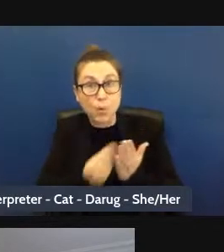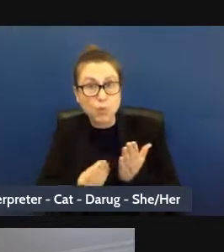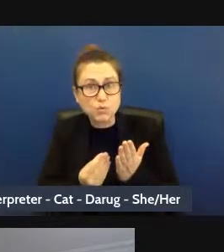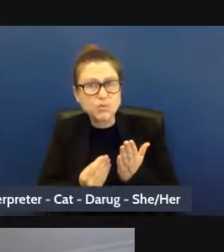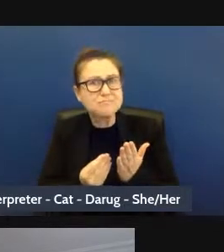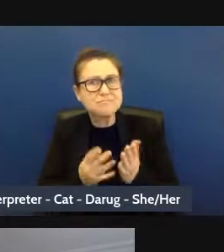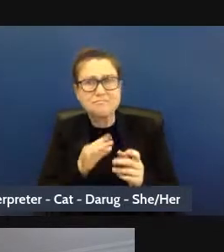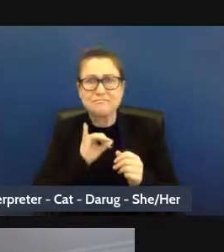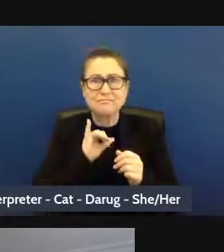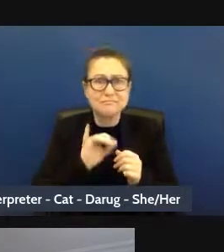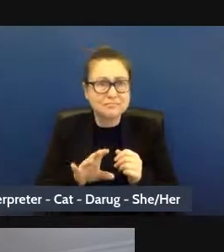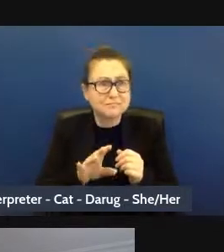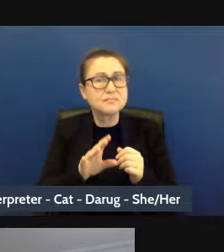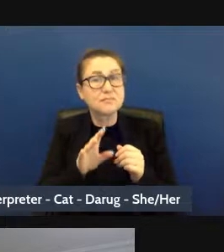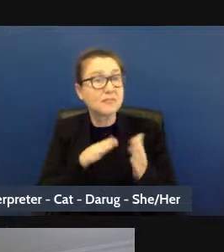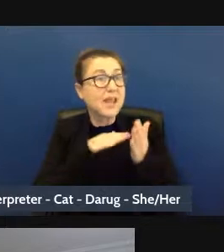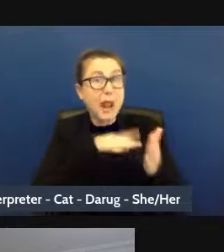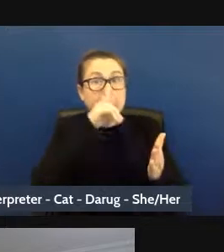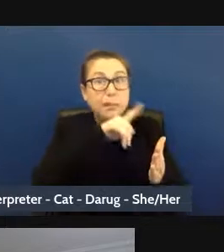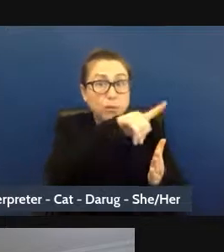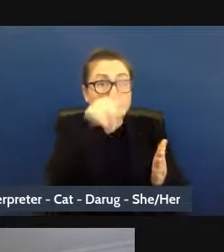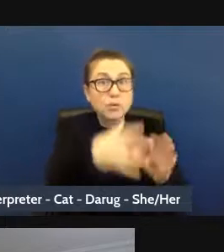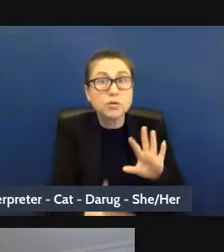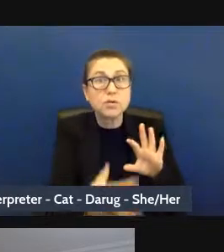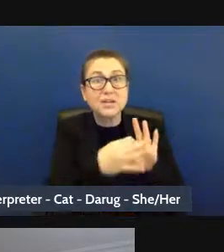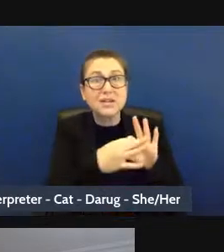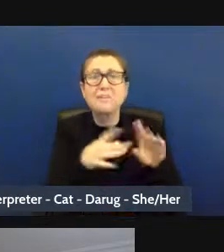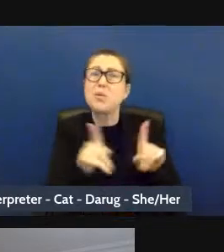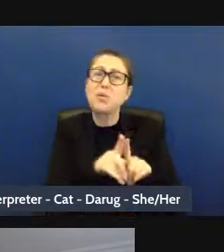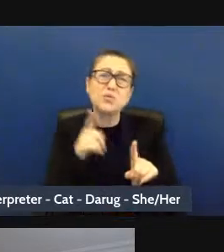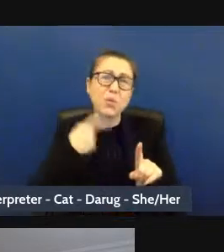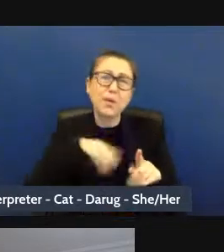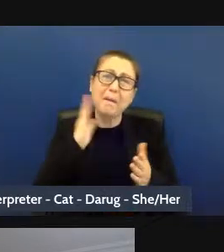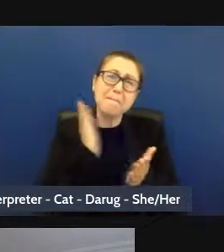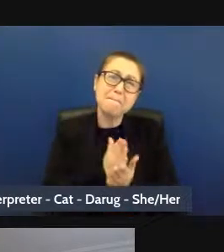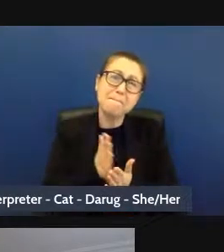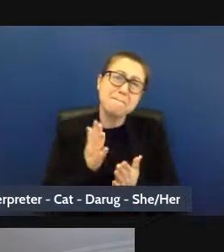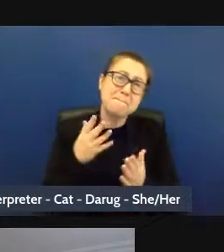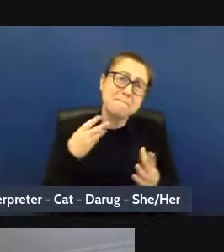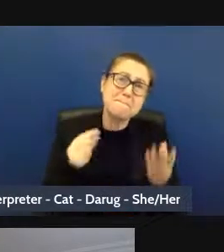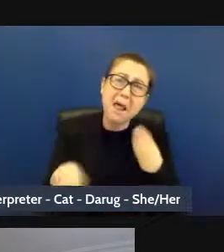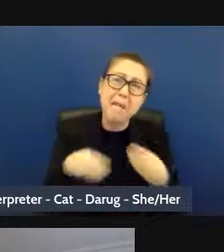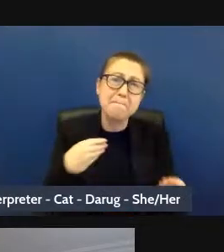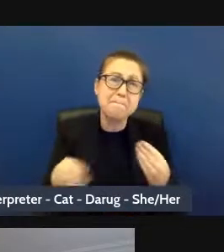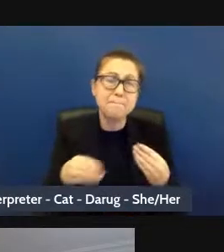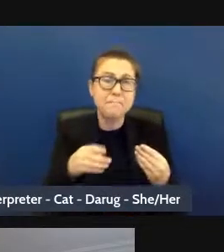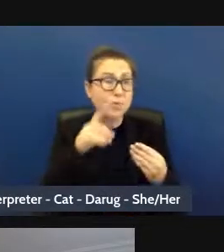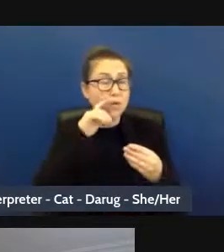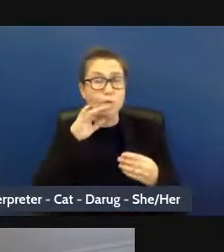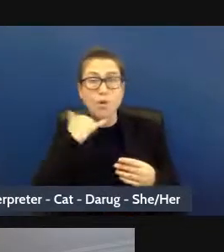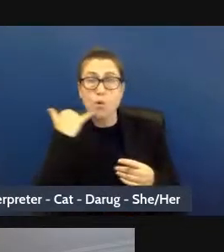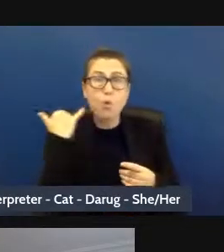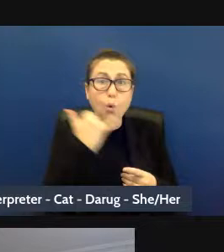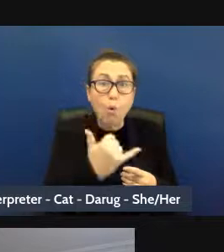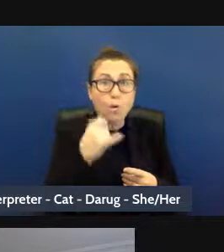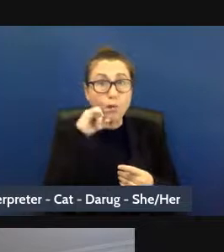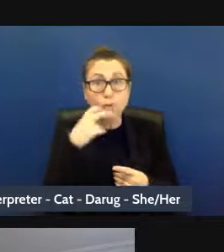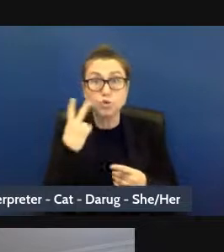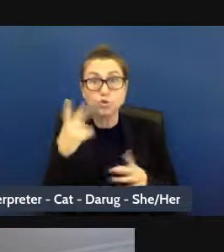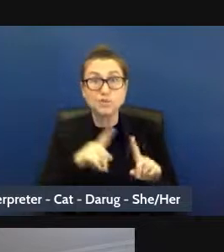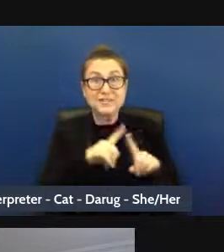people get onto the internet, but we're also super flexible. We'll call, we'll have 2 devices going at the same